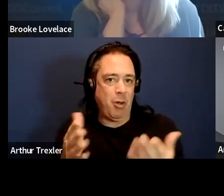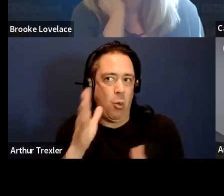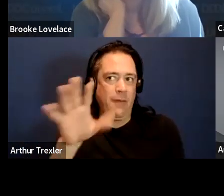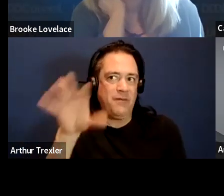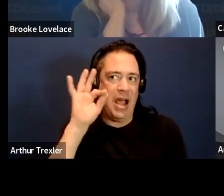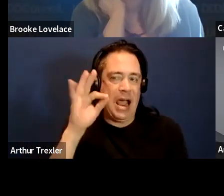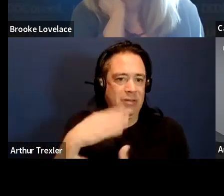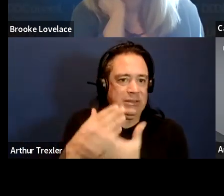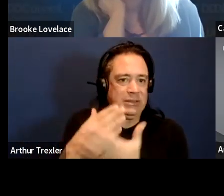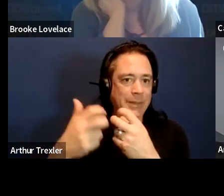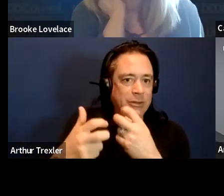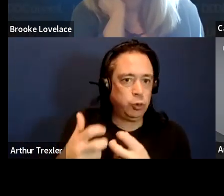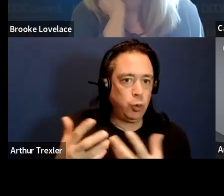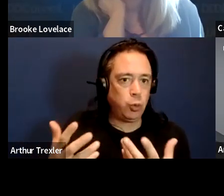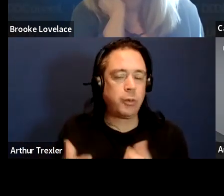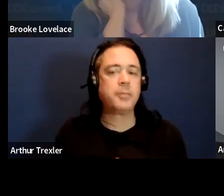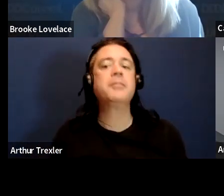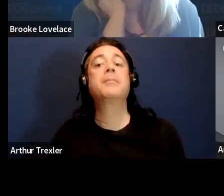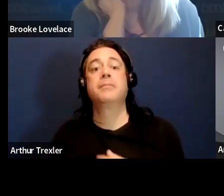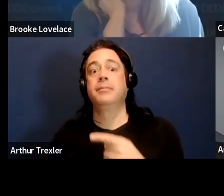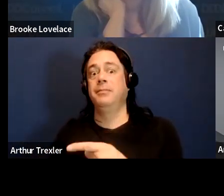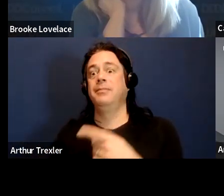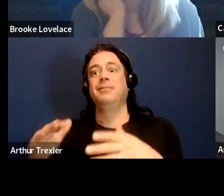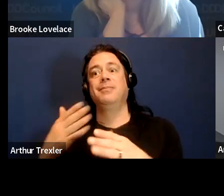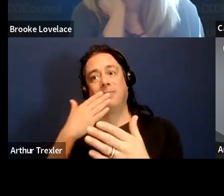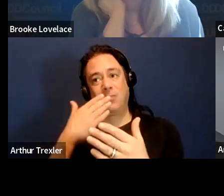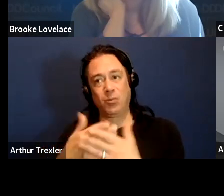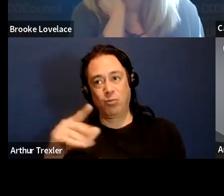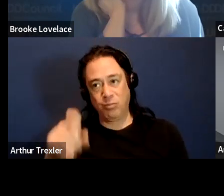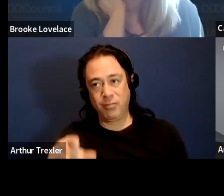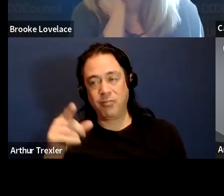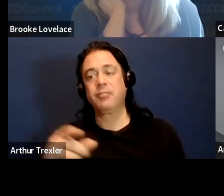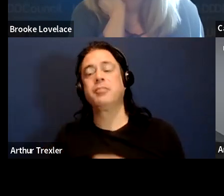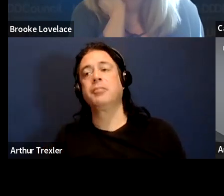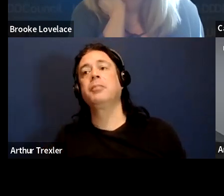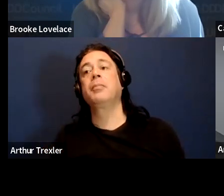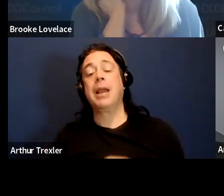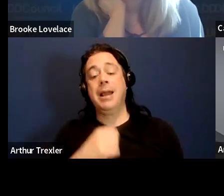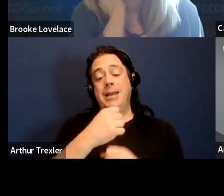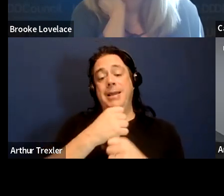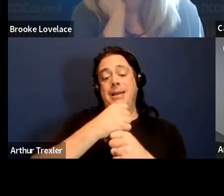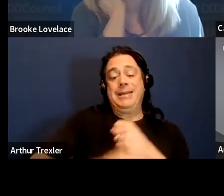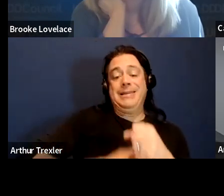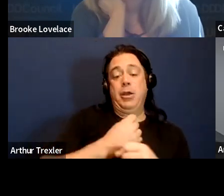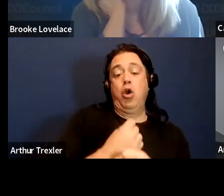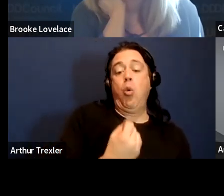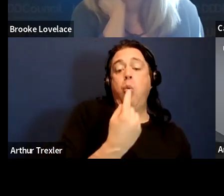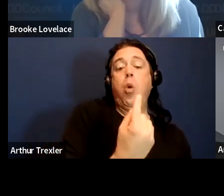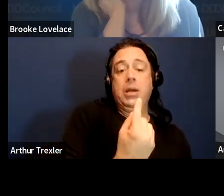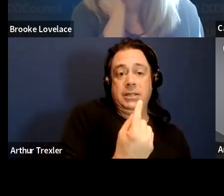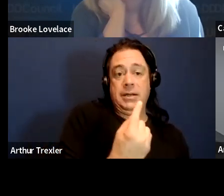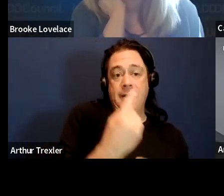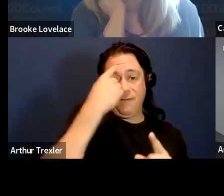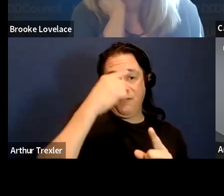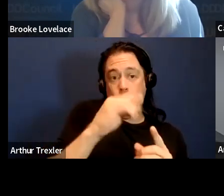Yeah, that's a really great question. So year one of the project, the